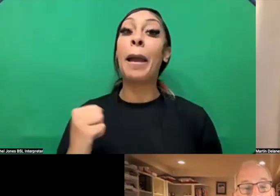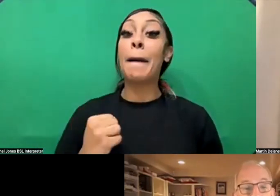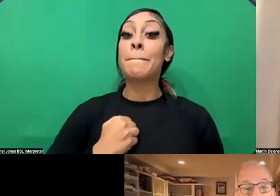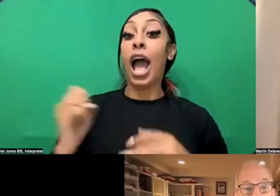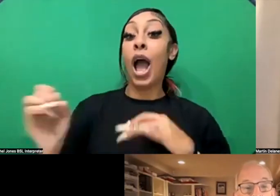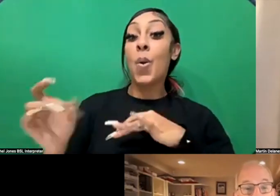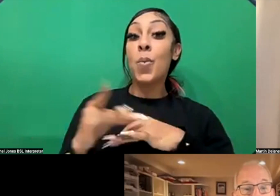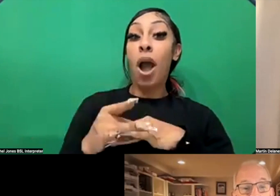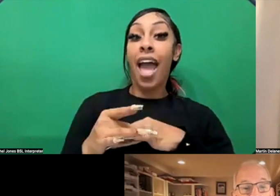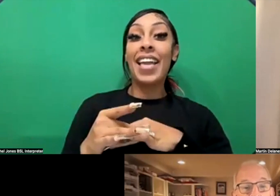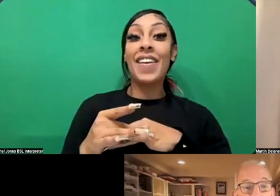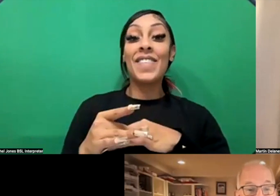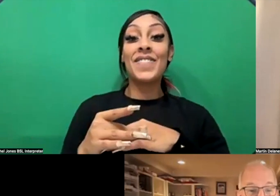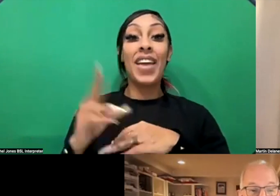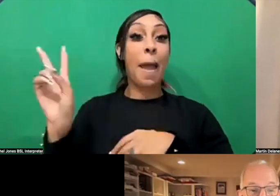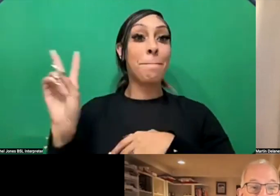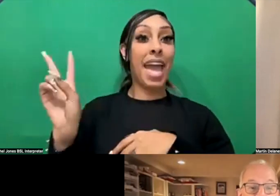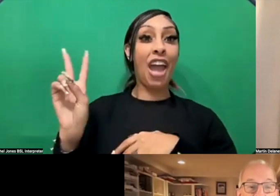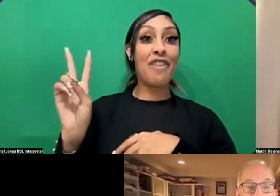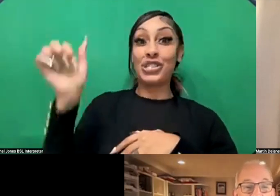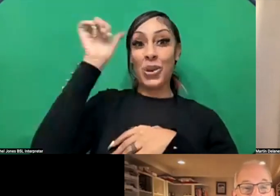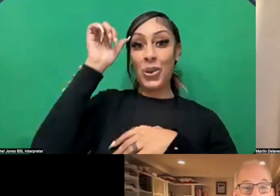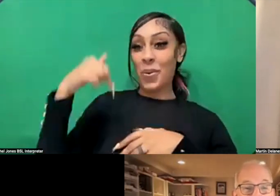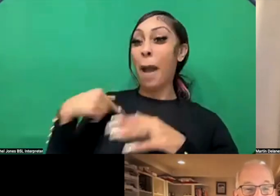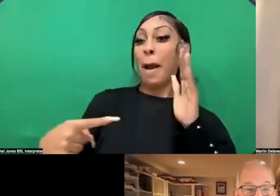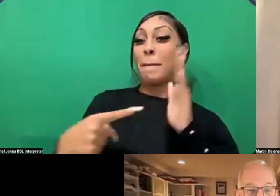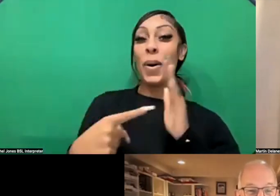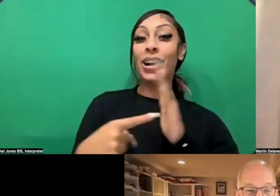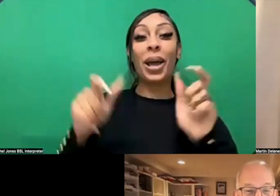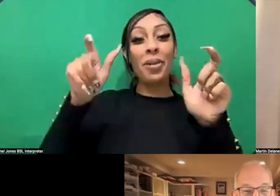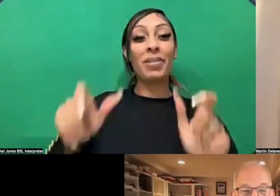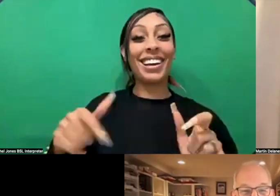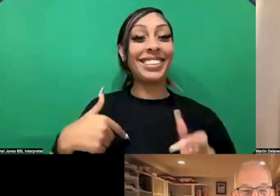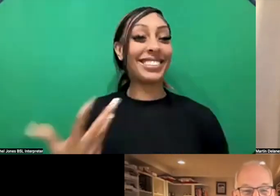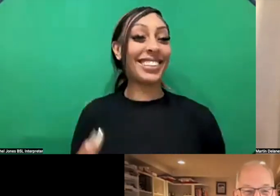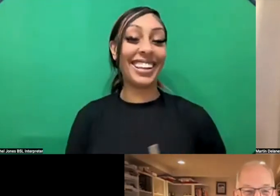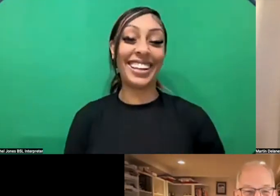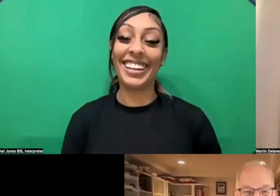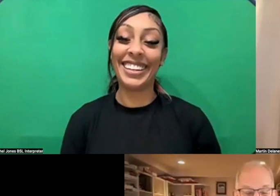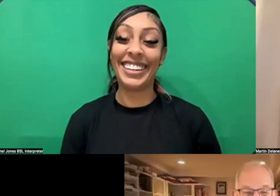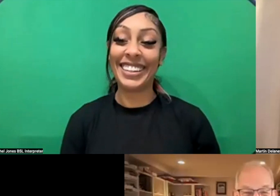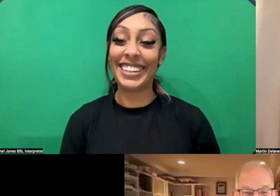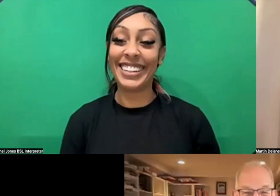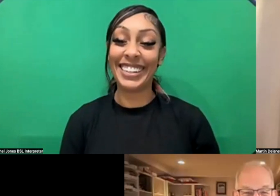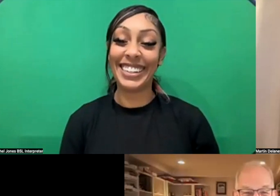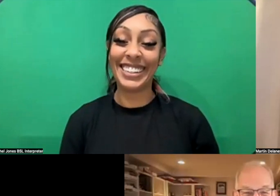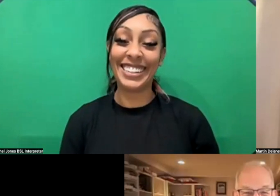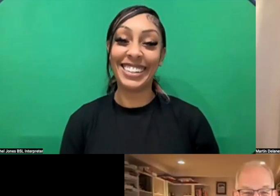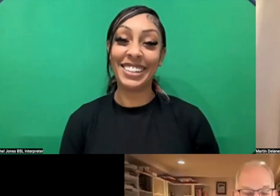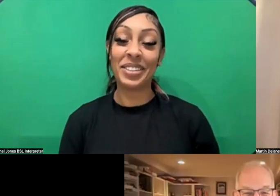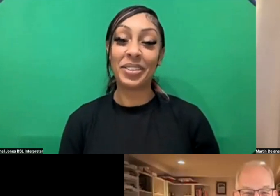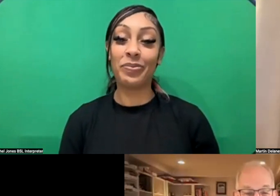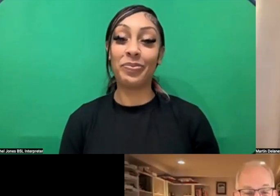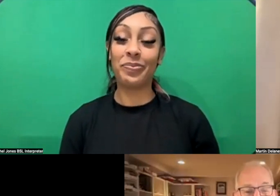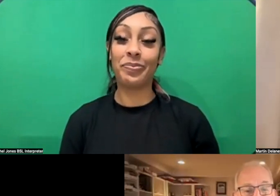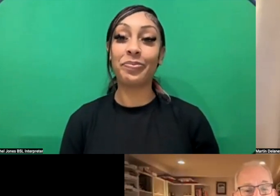parents knew that I was somewhat important. So it was very good in that regard too. Yeah, I suppose it does tie into your. I mean, I think this